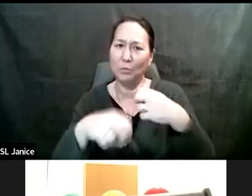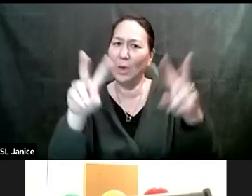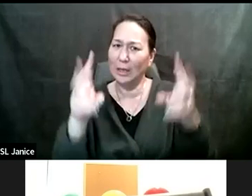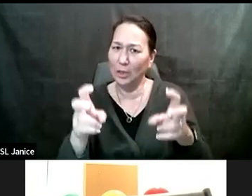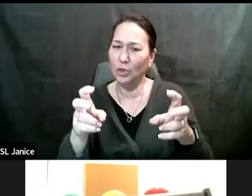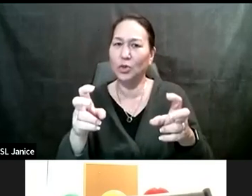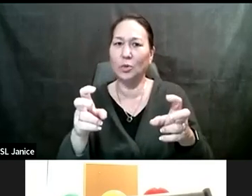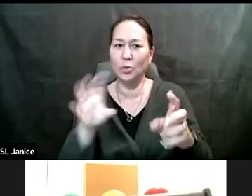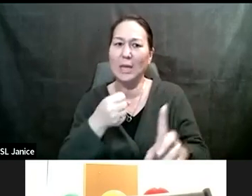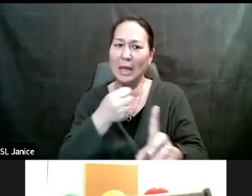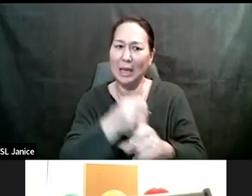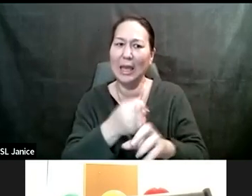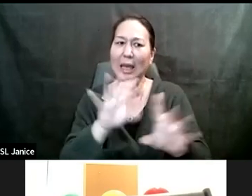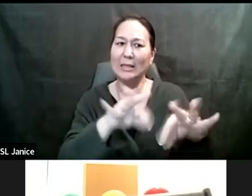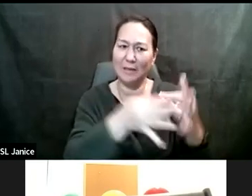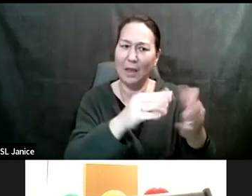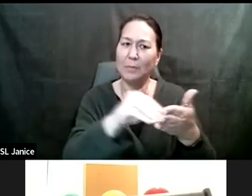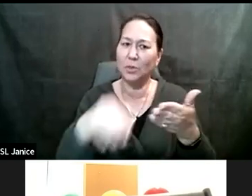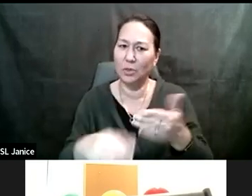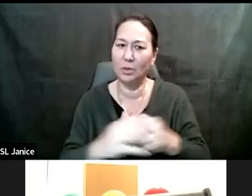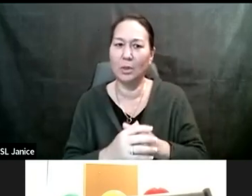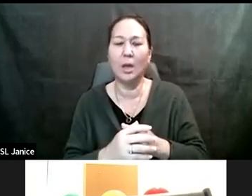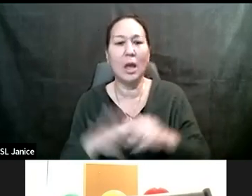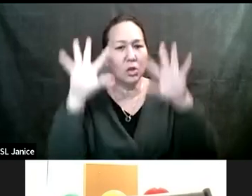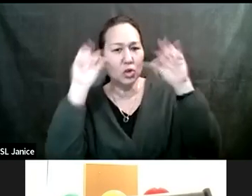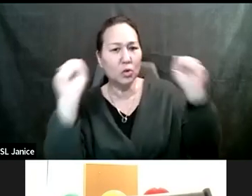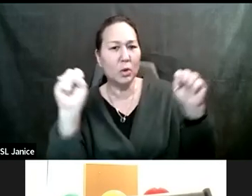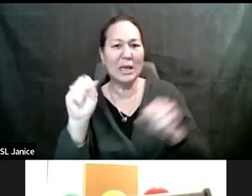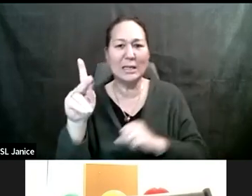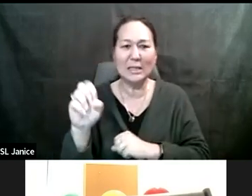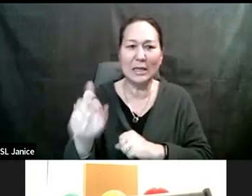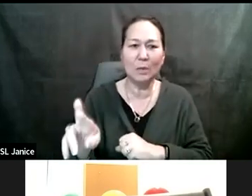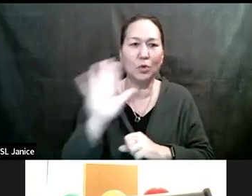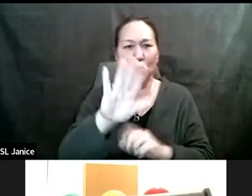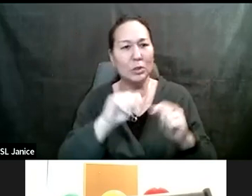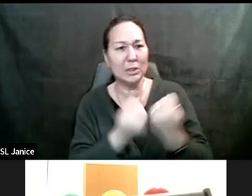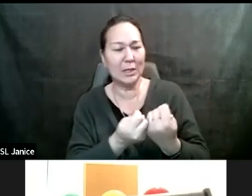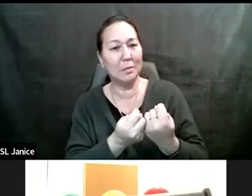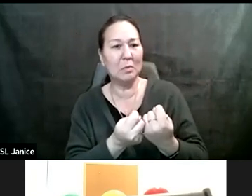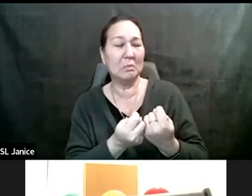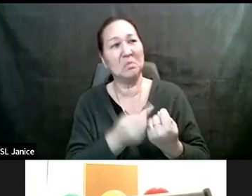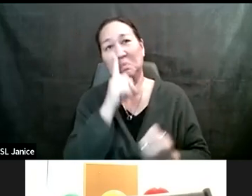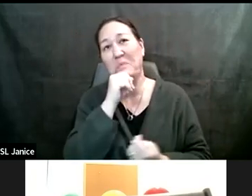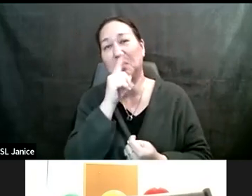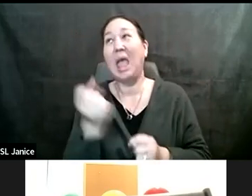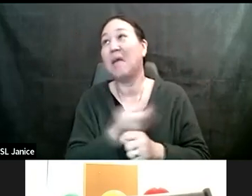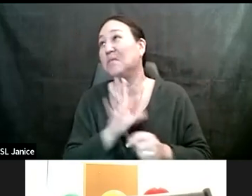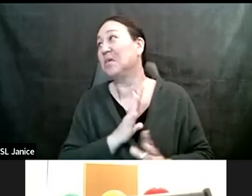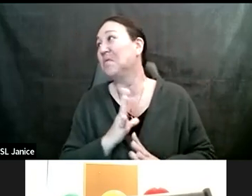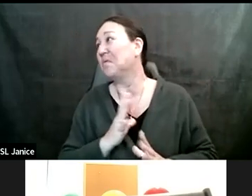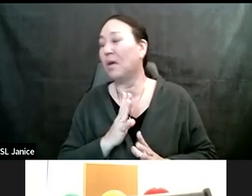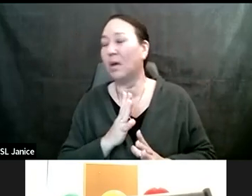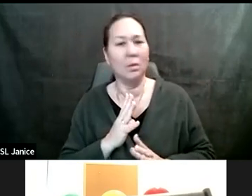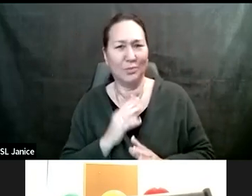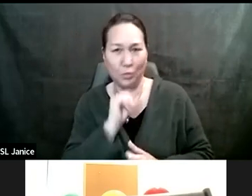families superintendent Skipper and your team are pretending everything is okay when things are not progress is not being made